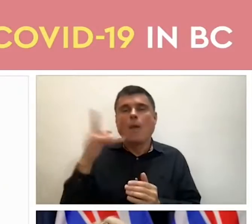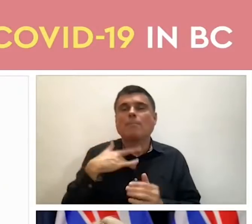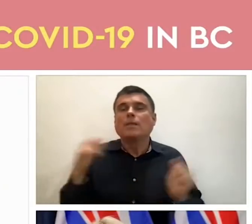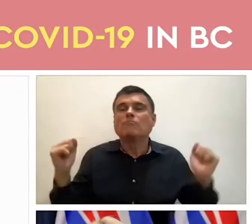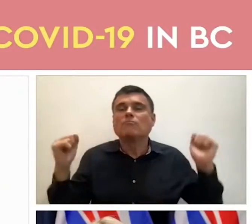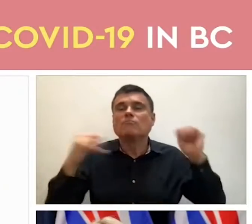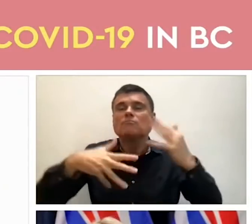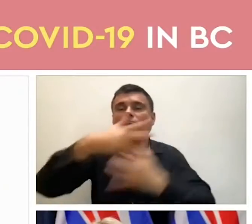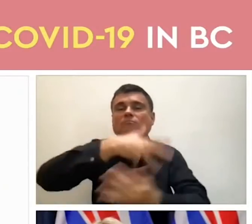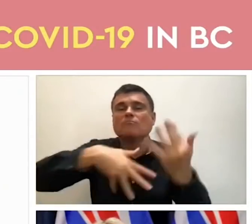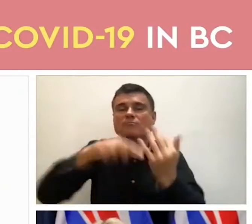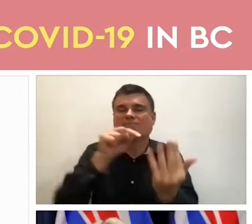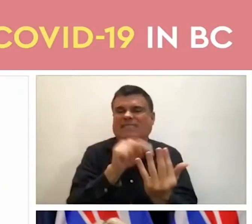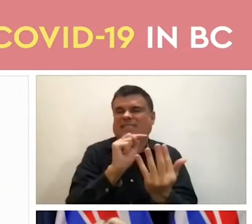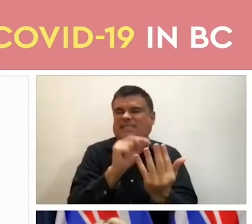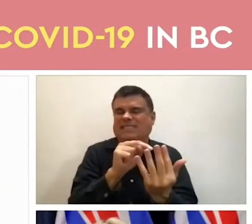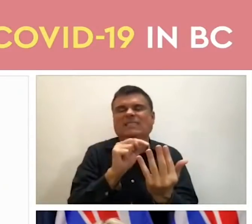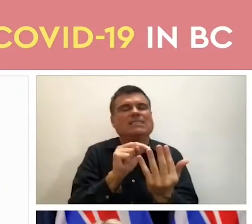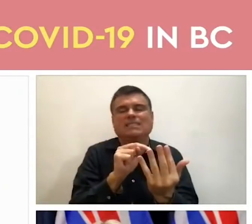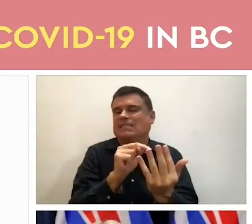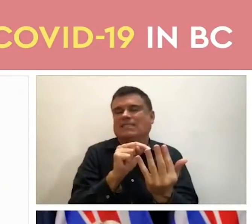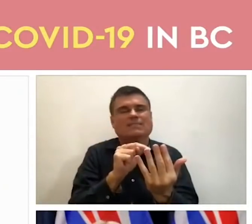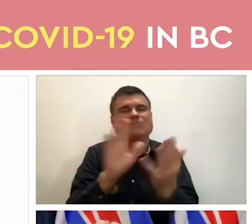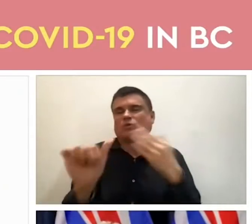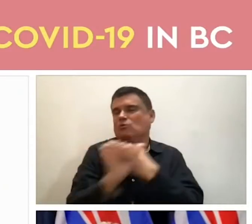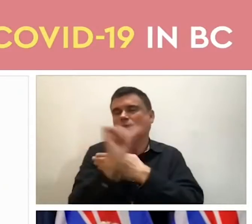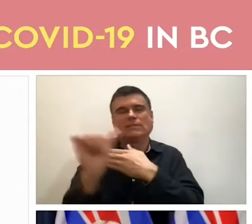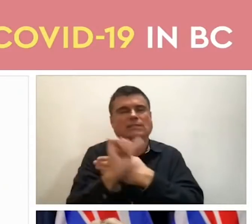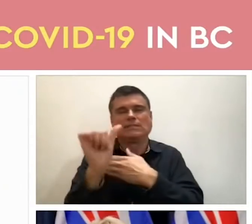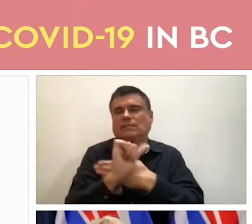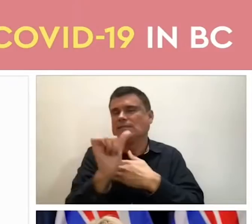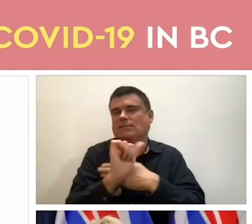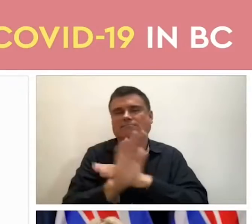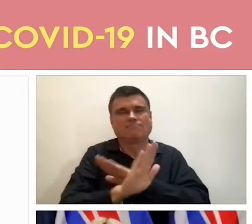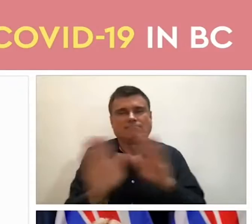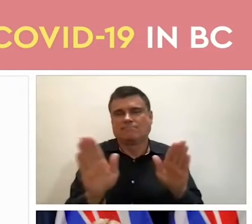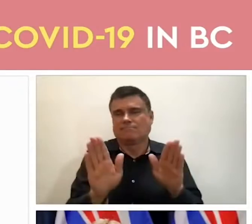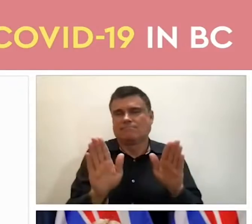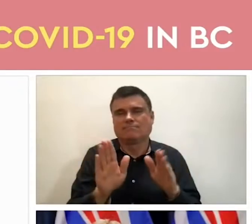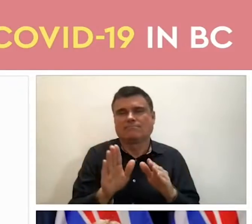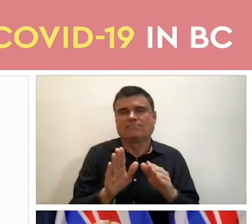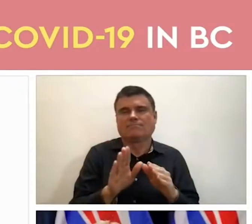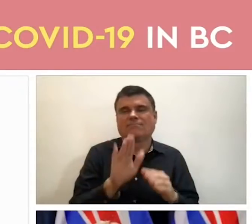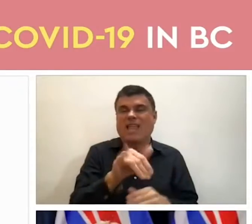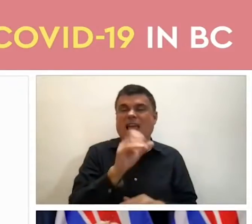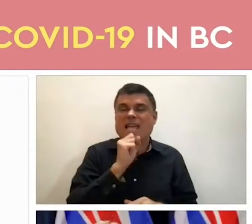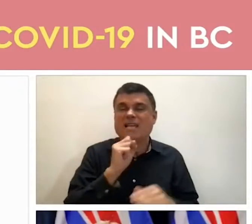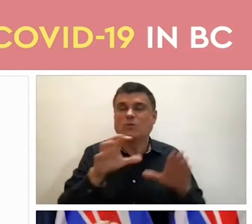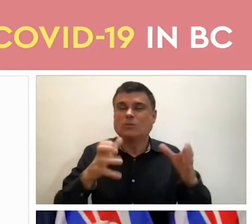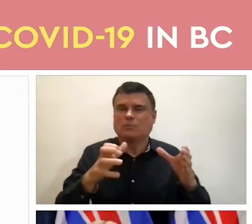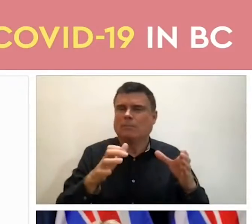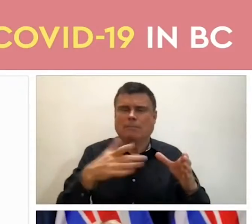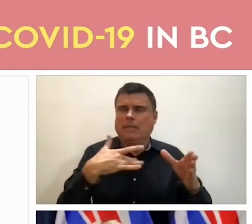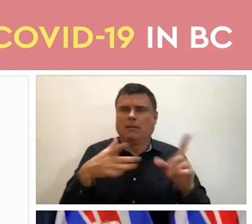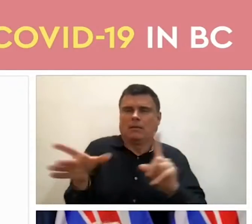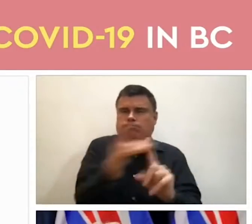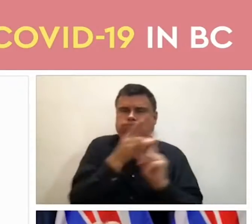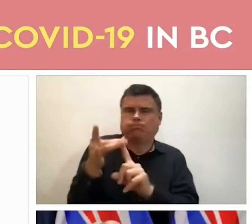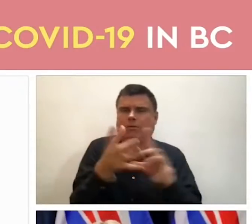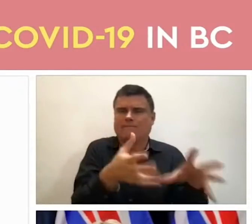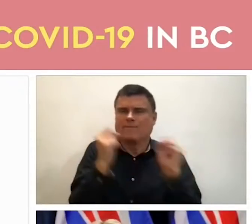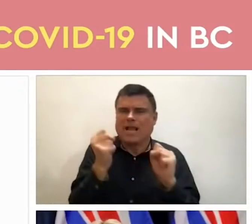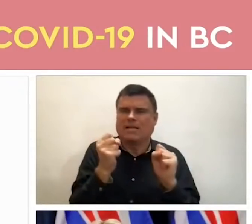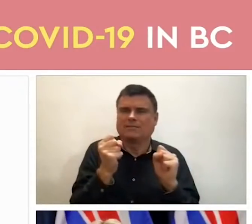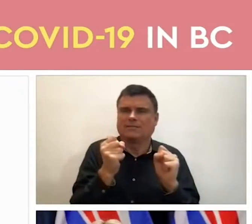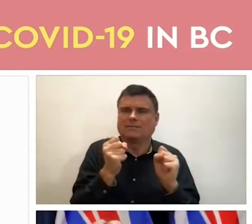right now those are risky settings, especially for the demographic that we're talking about, where we're seeing widespread transmission. So this does